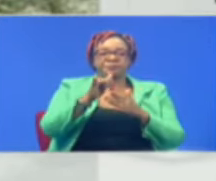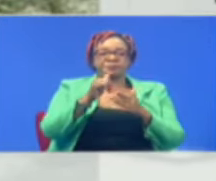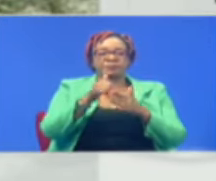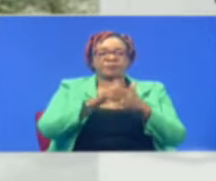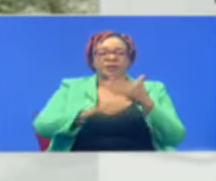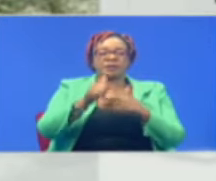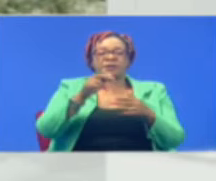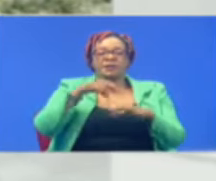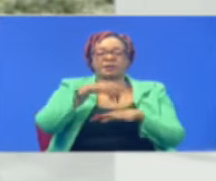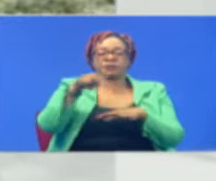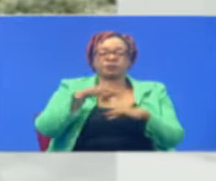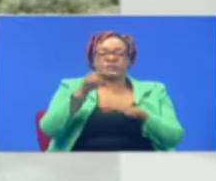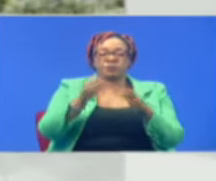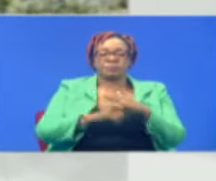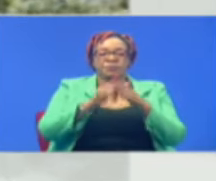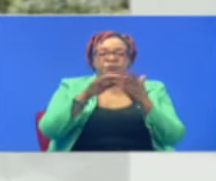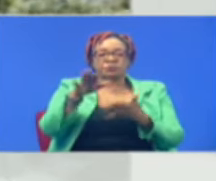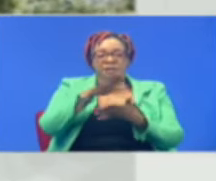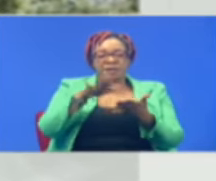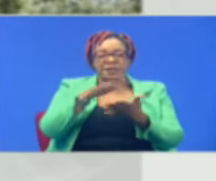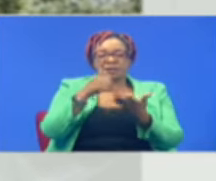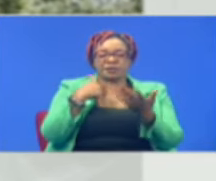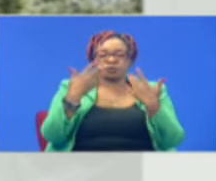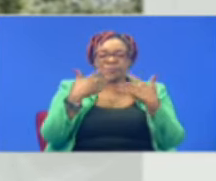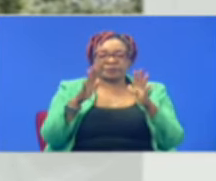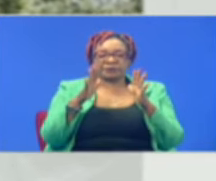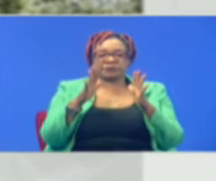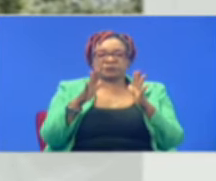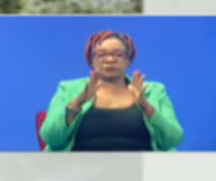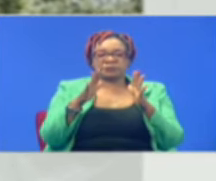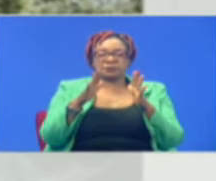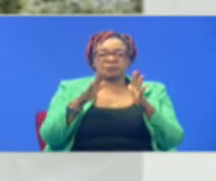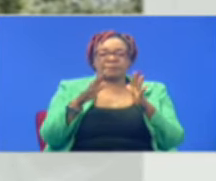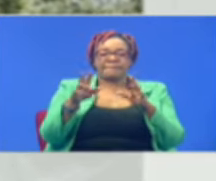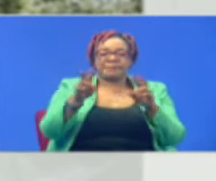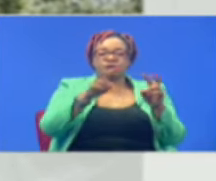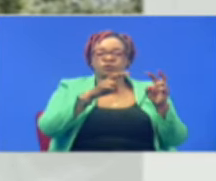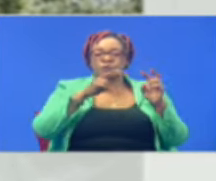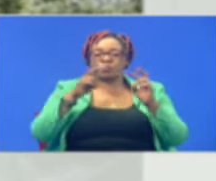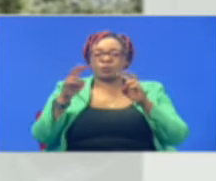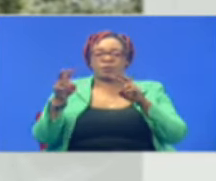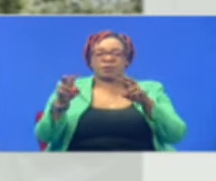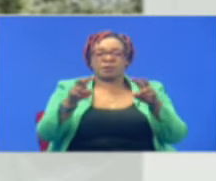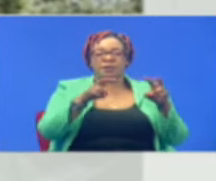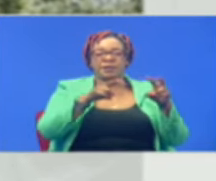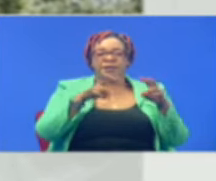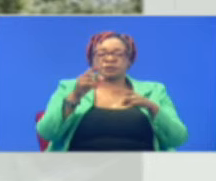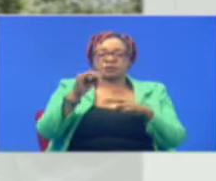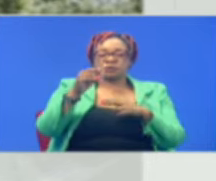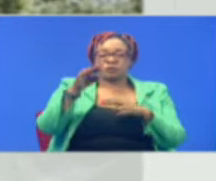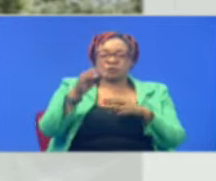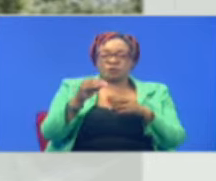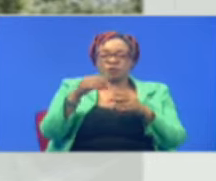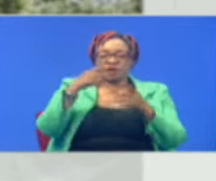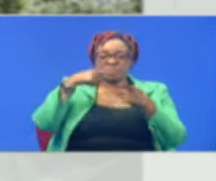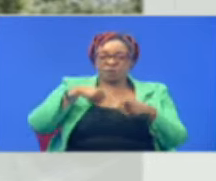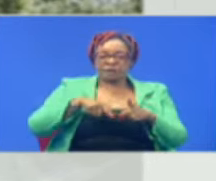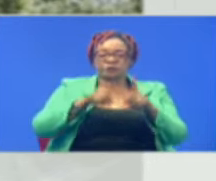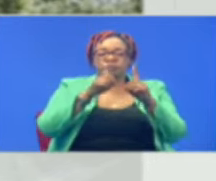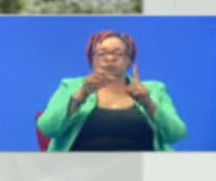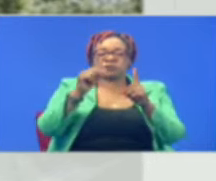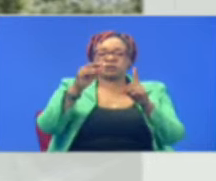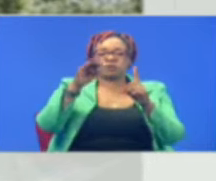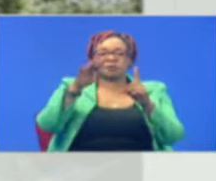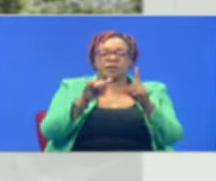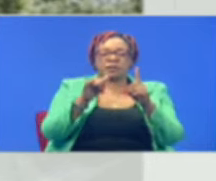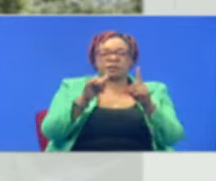Air Support Department, had just completed a routine patrol at the Solio Rhino Sanctuary and was en